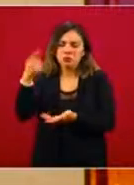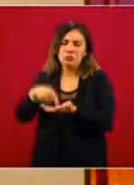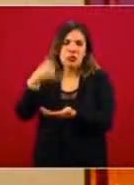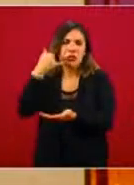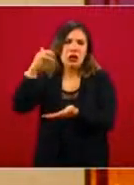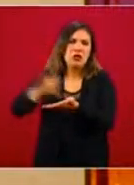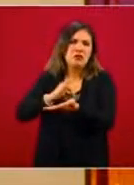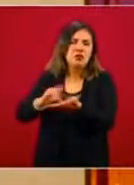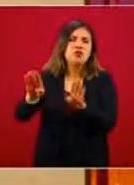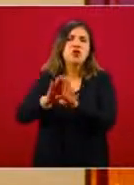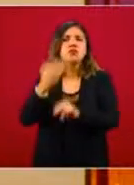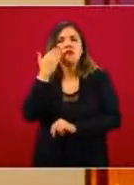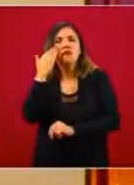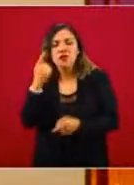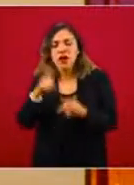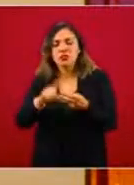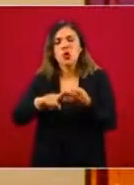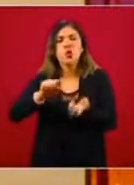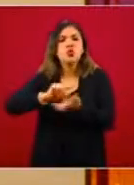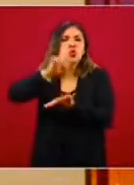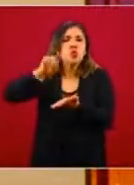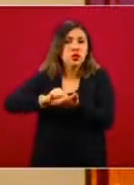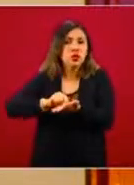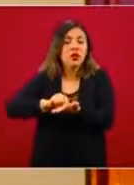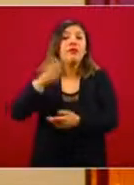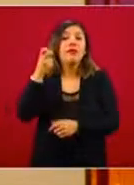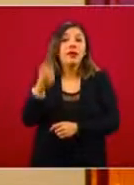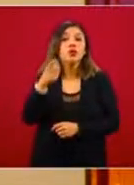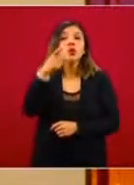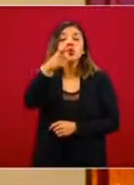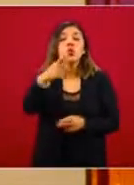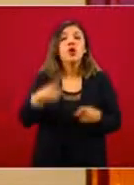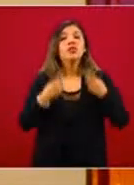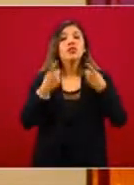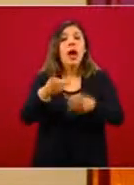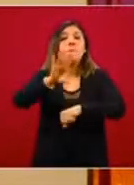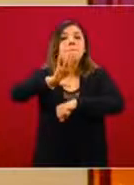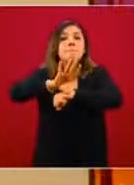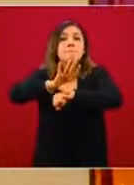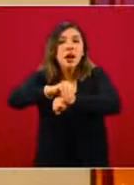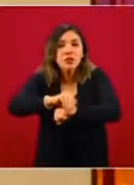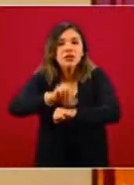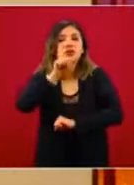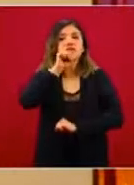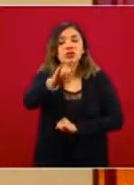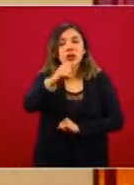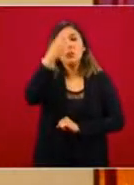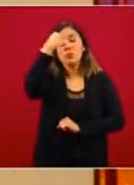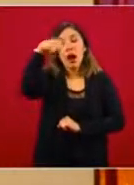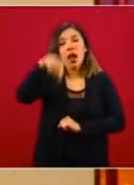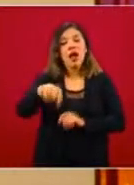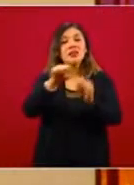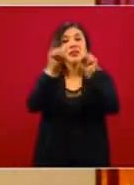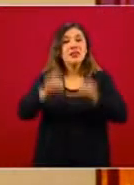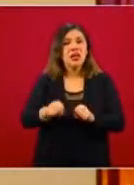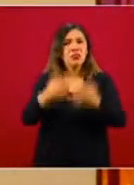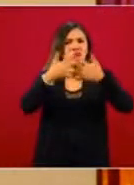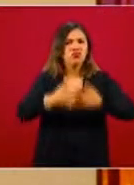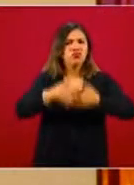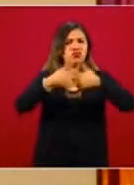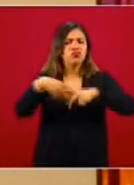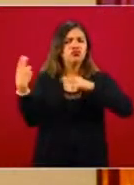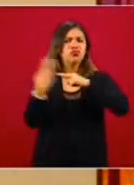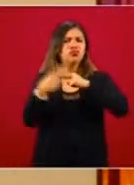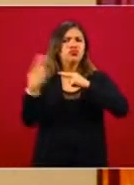application, for example, Facebook, Twitter, when we do that, we're giving that application permission. We're giving the